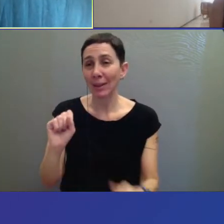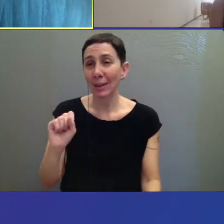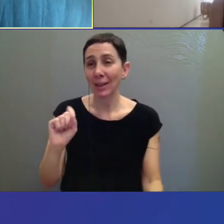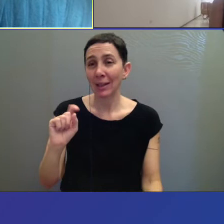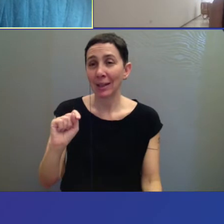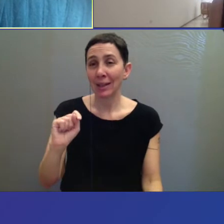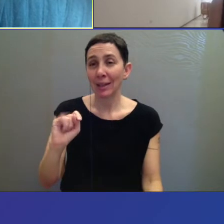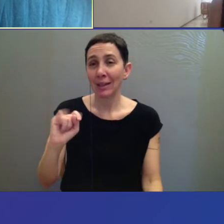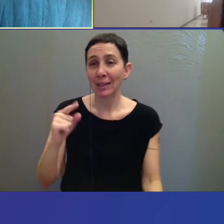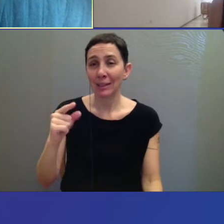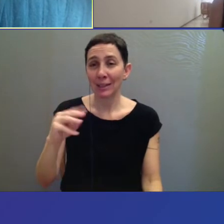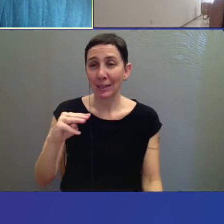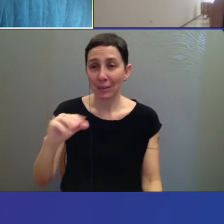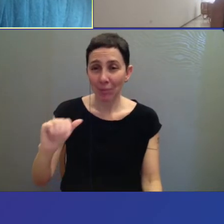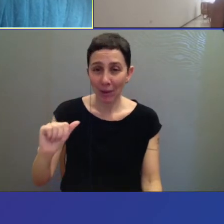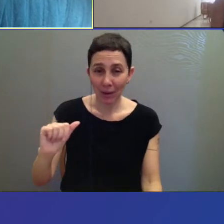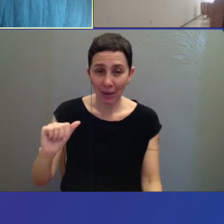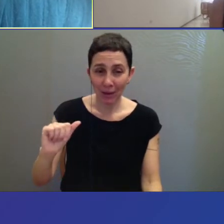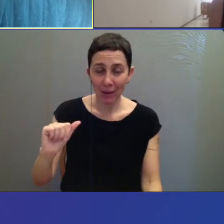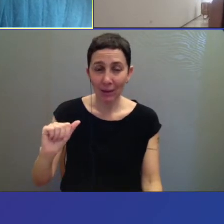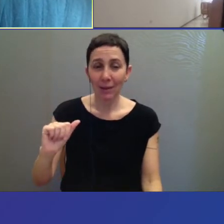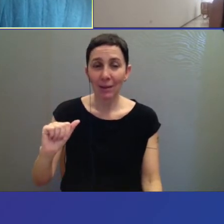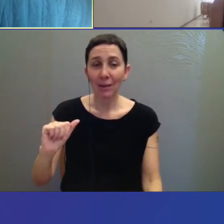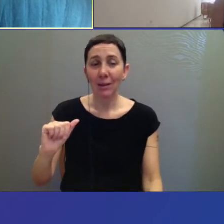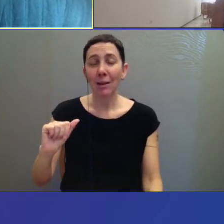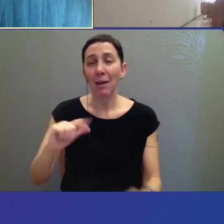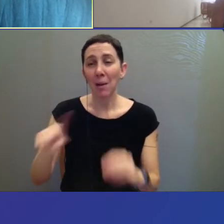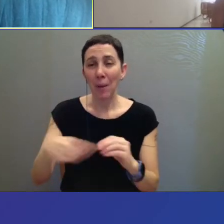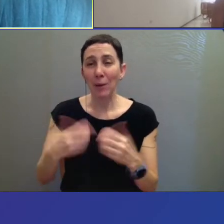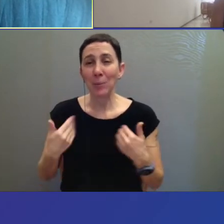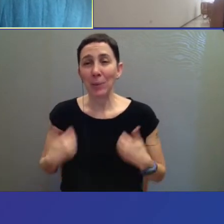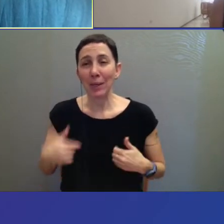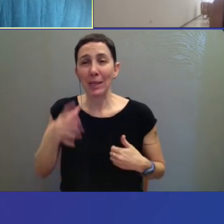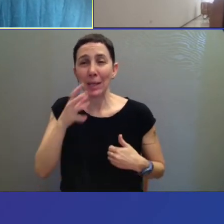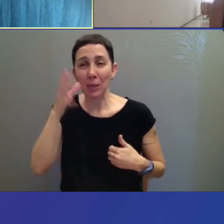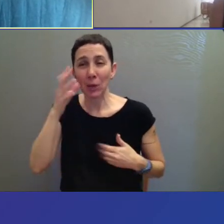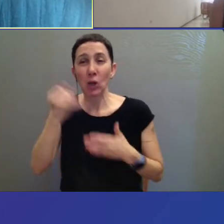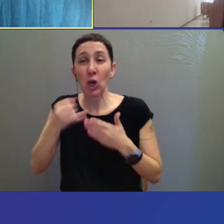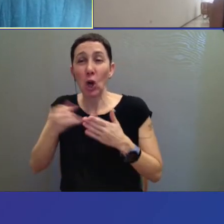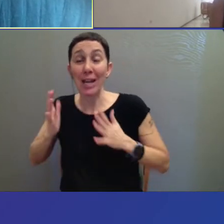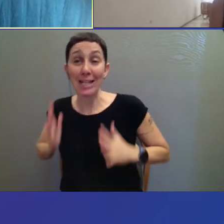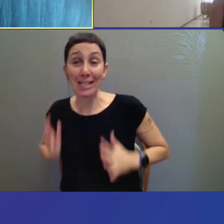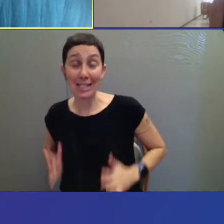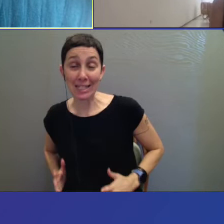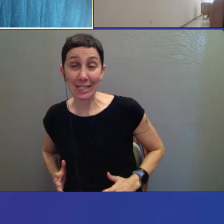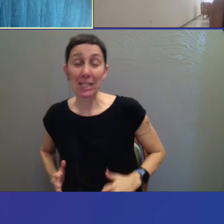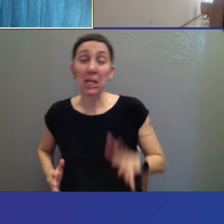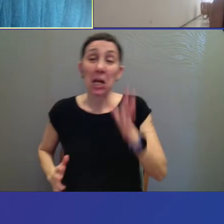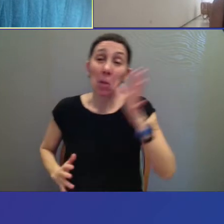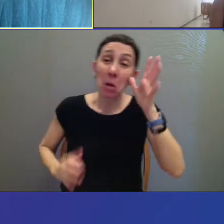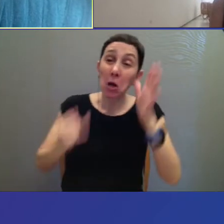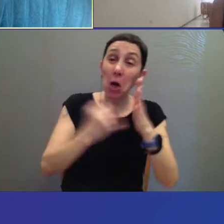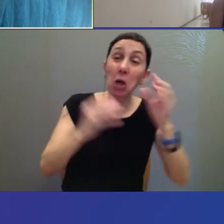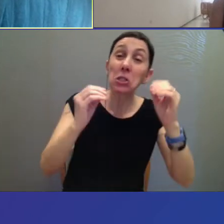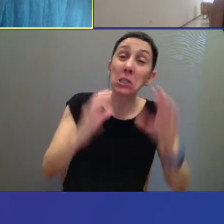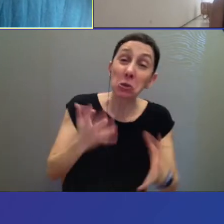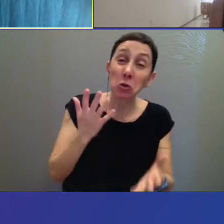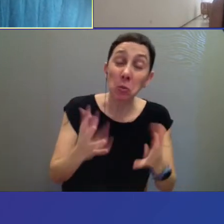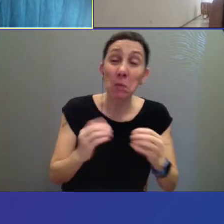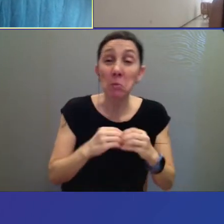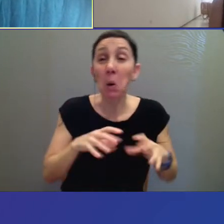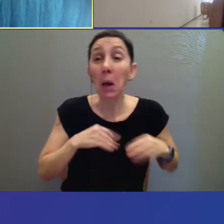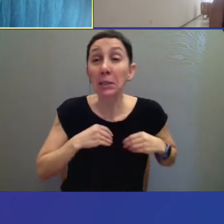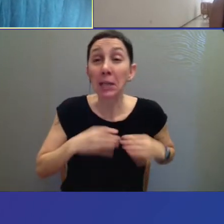being a parent artist, less about being a parent art teacher, or a parent curator